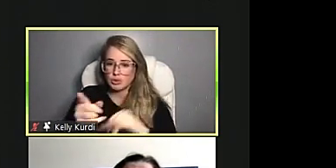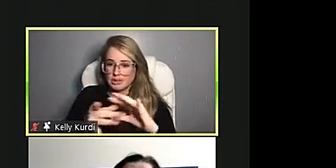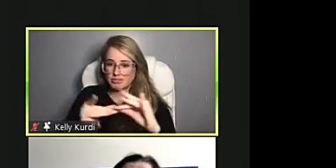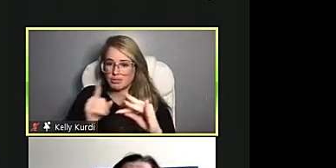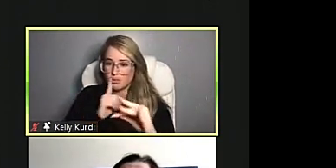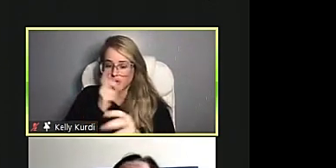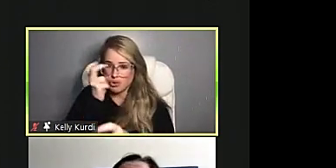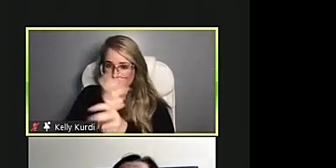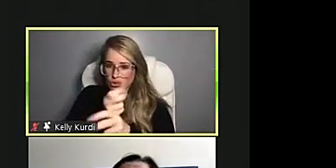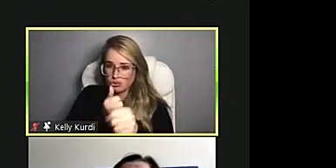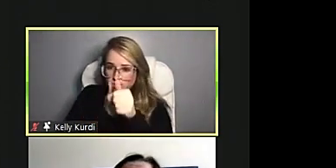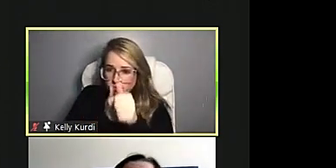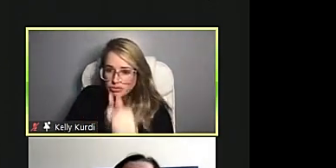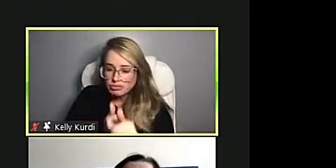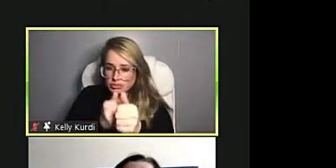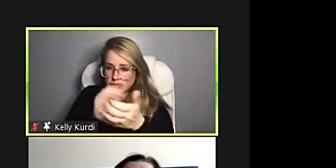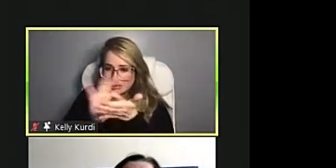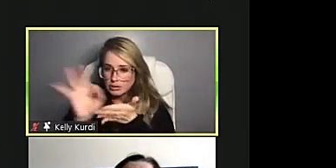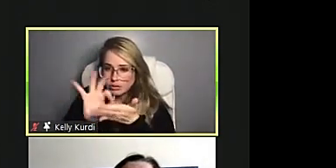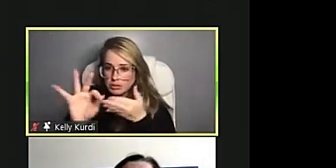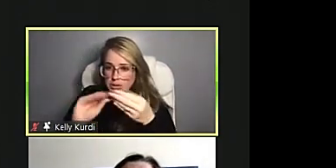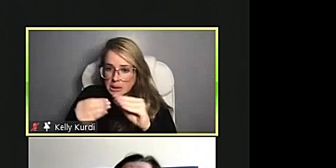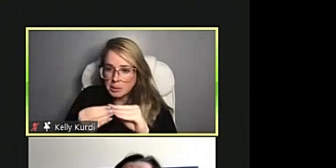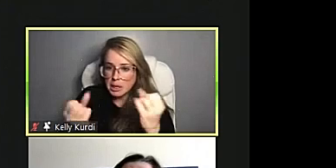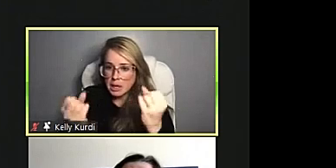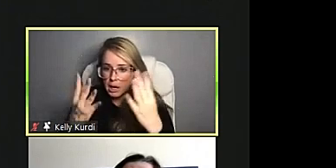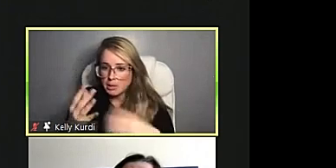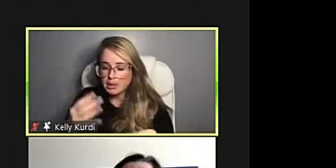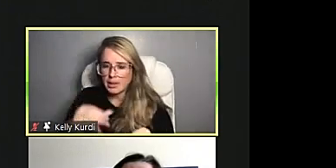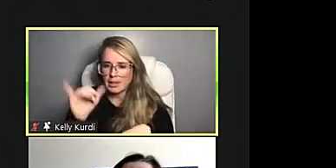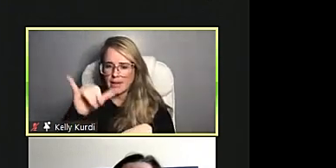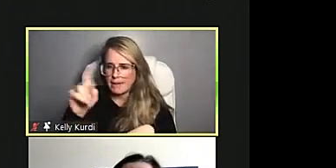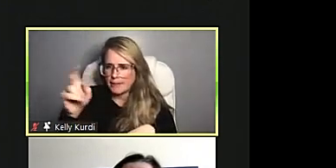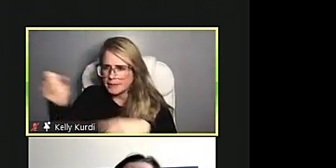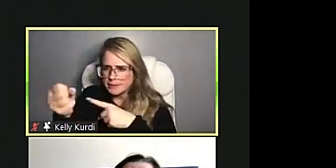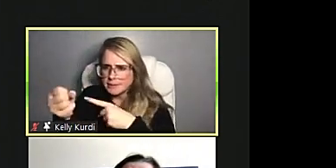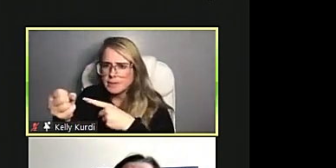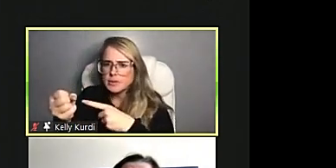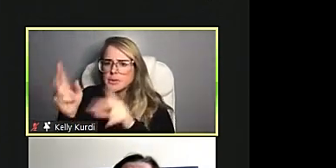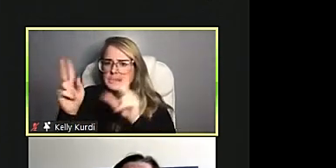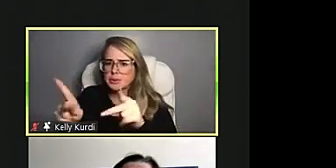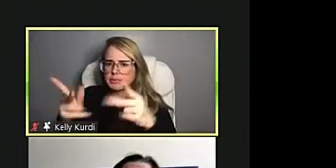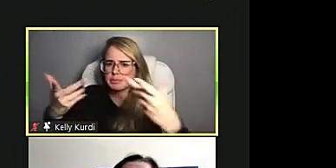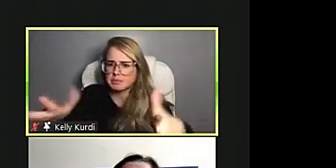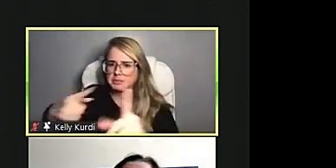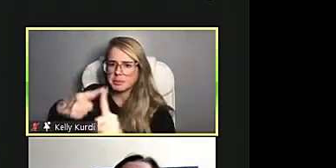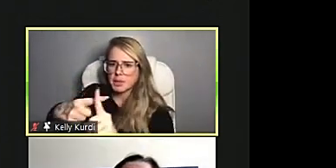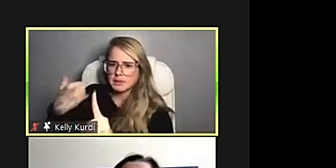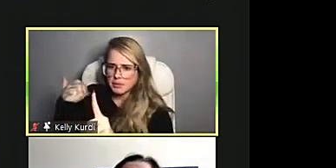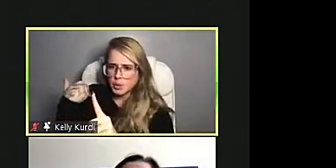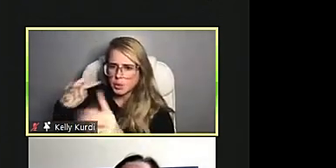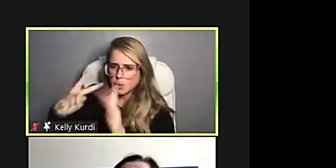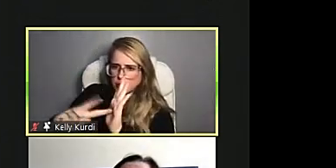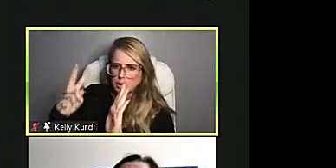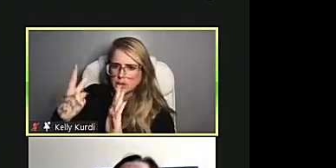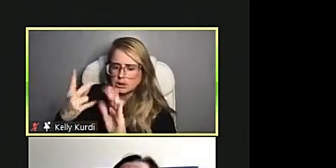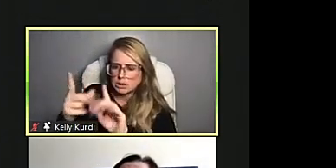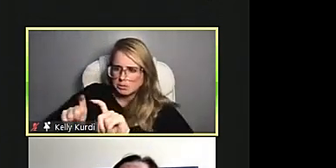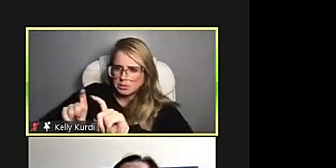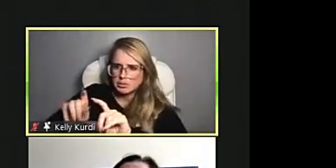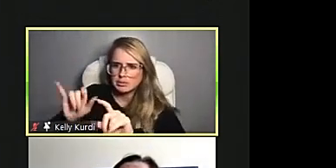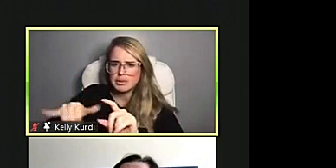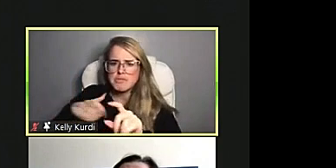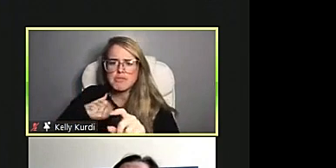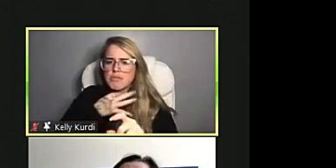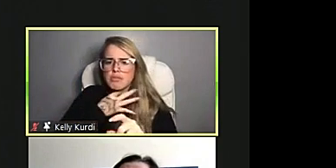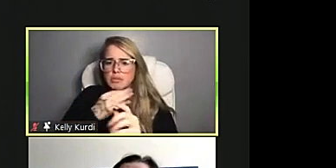track and quantify because it requires somebody getting 2 tests to prove that they have tested positive for the virus twice. I'm just curious, has